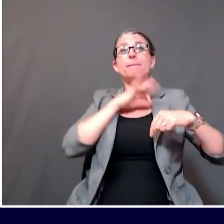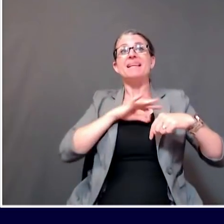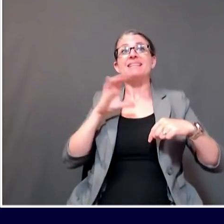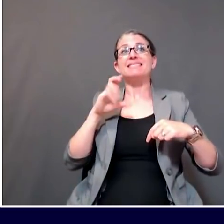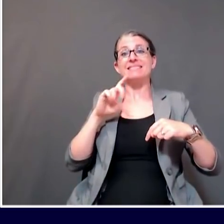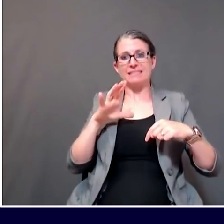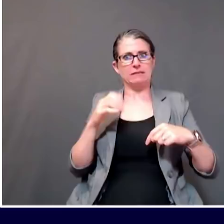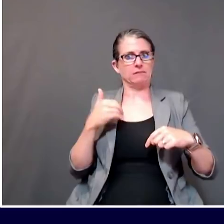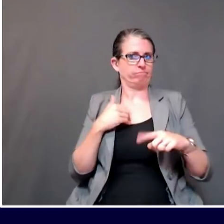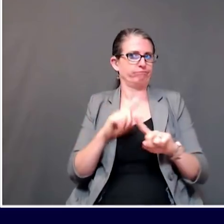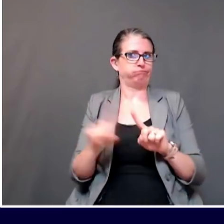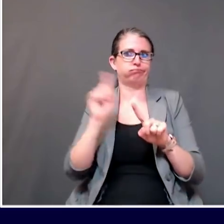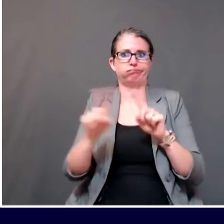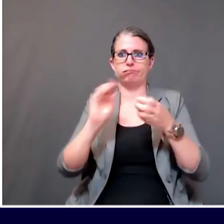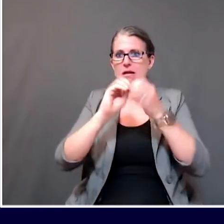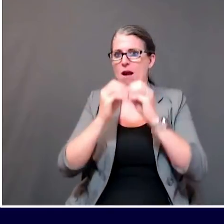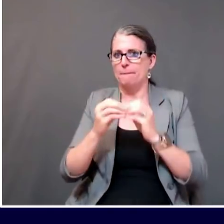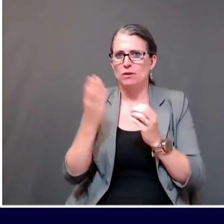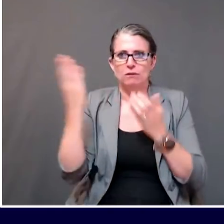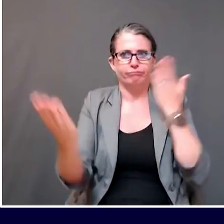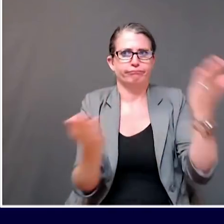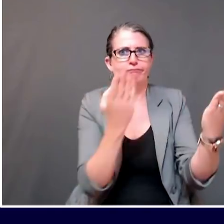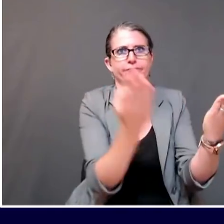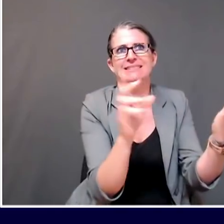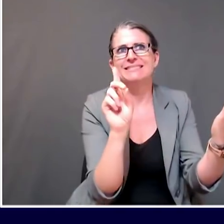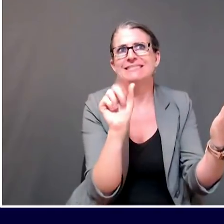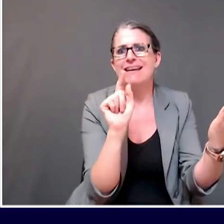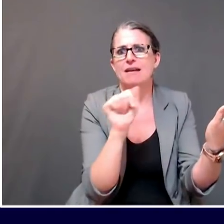include, for example, the number of new cases of